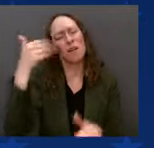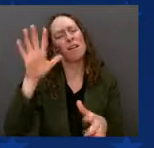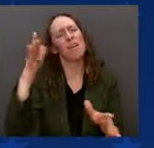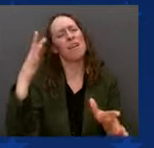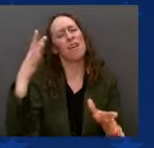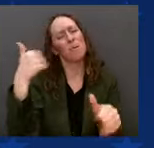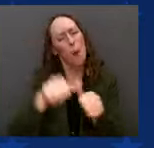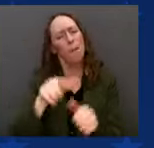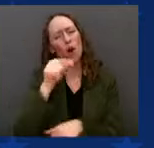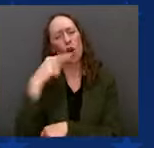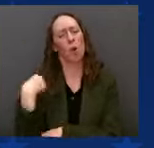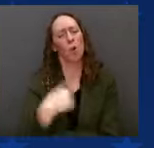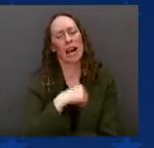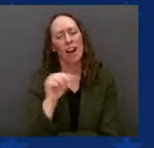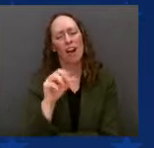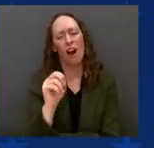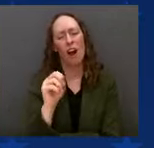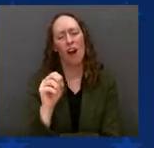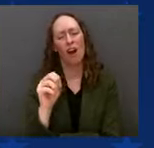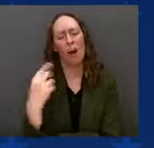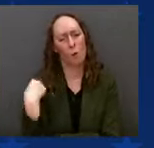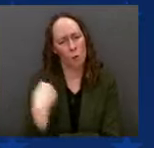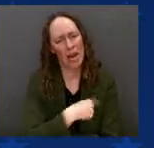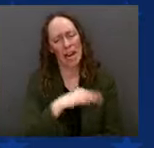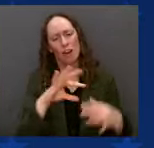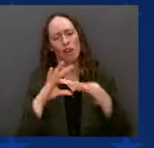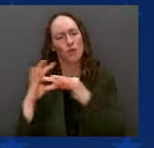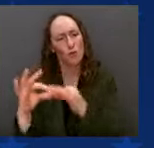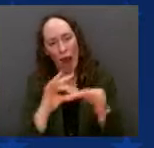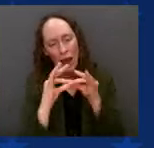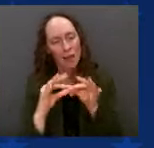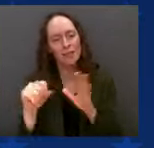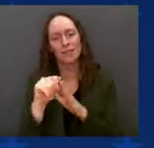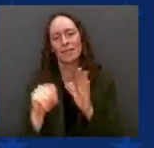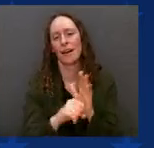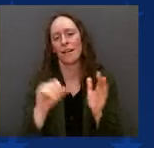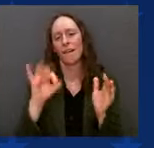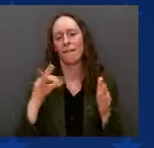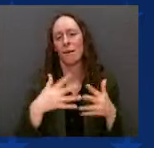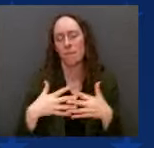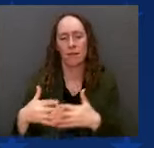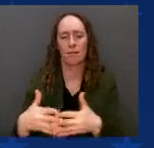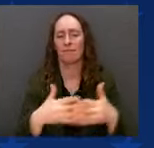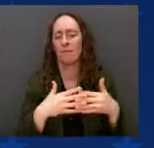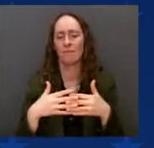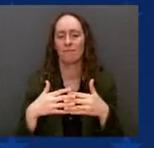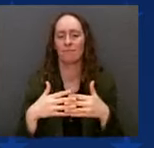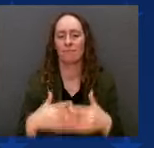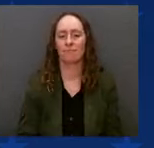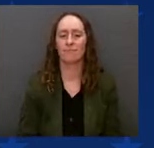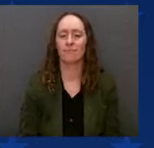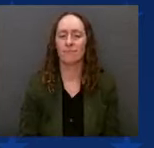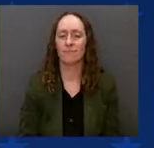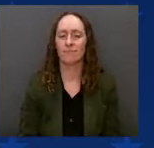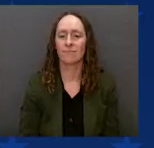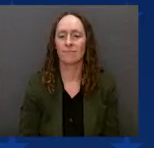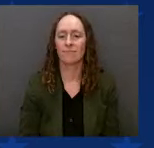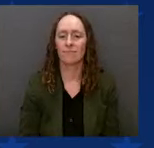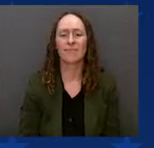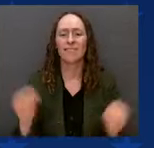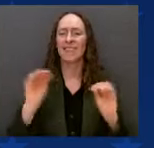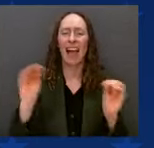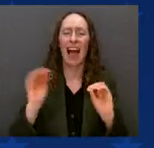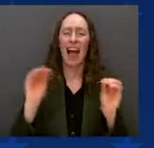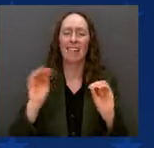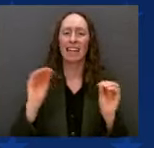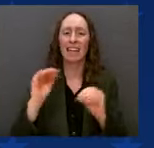America. There's nothing beyond our capacity. I mean it. Nothing beyond our capacity if we do it